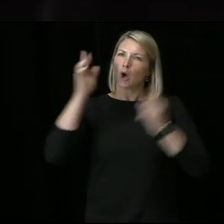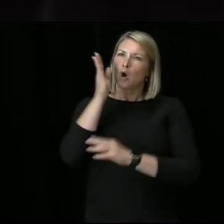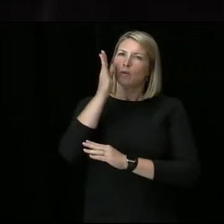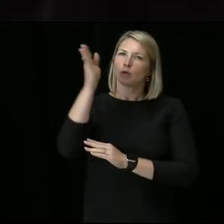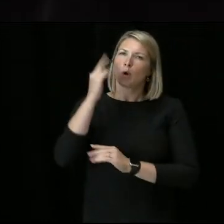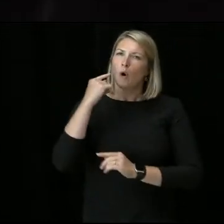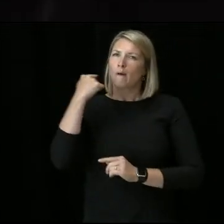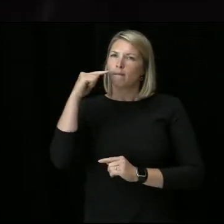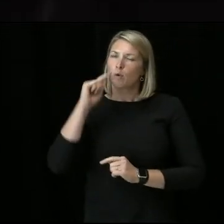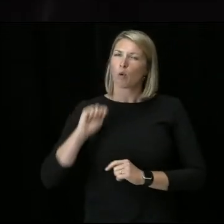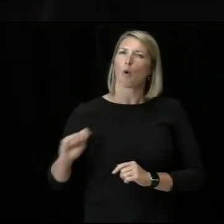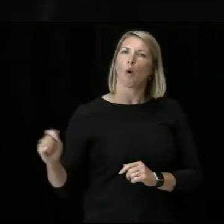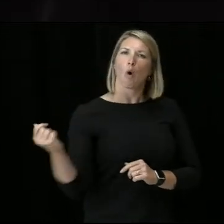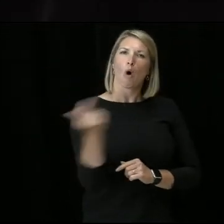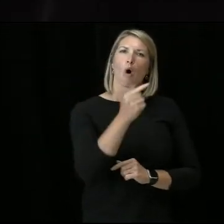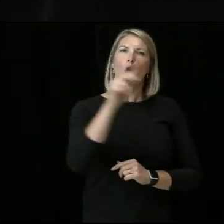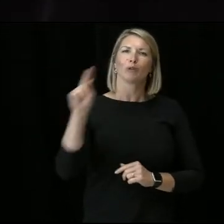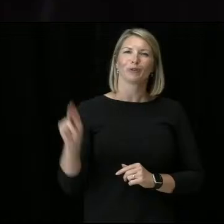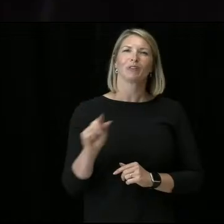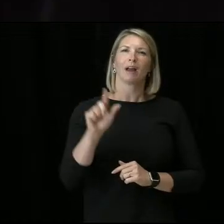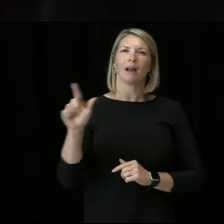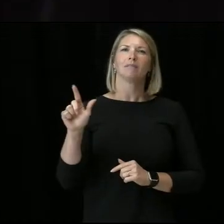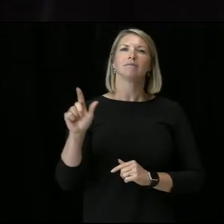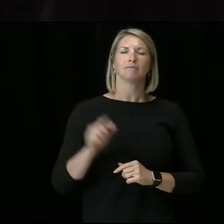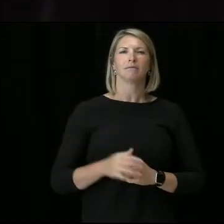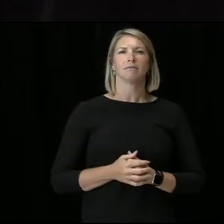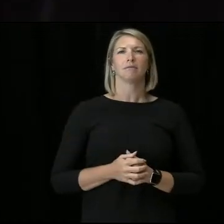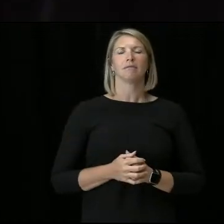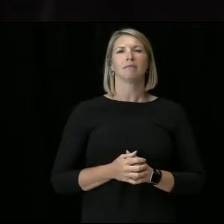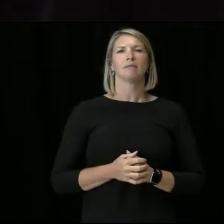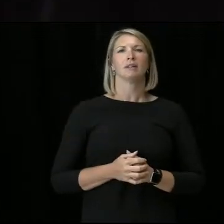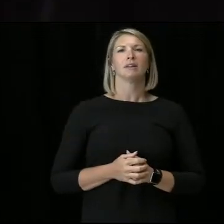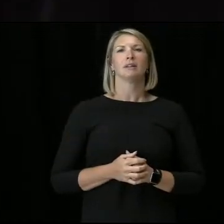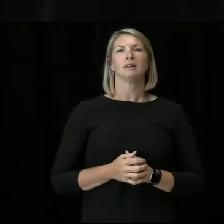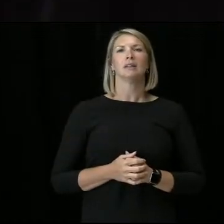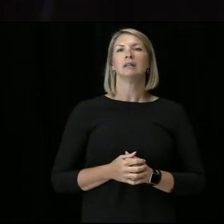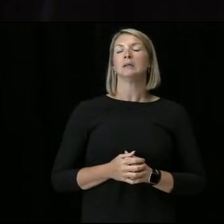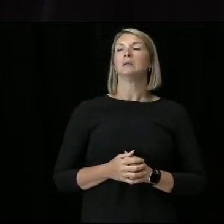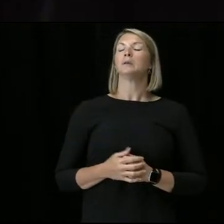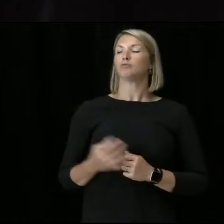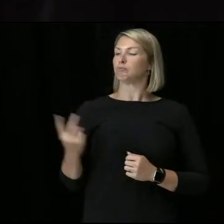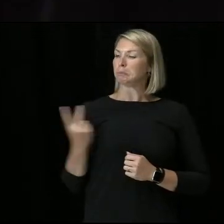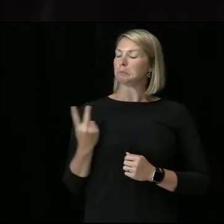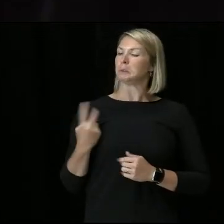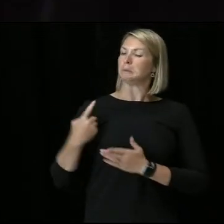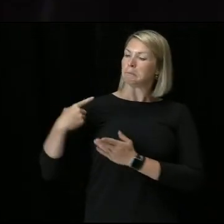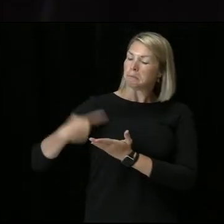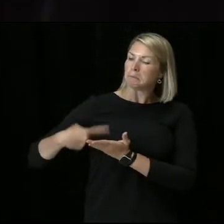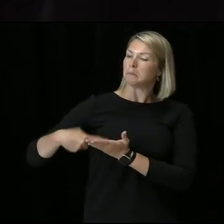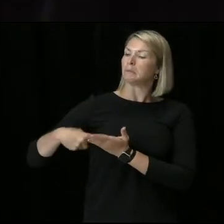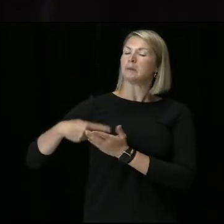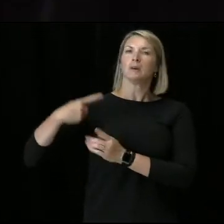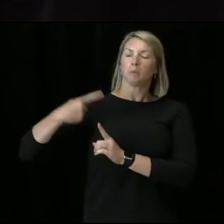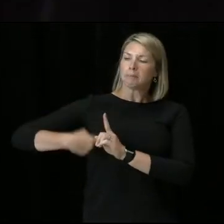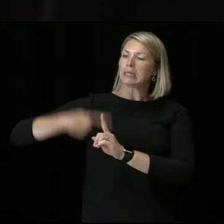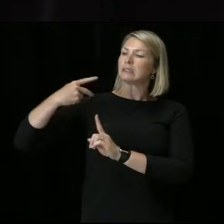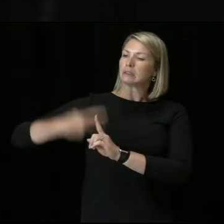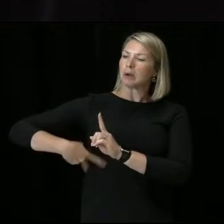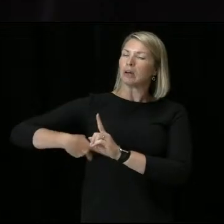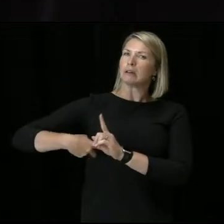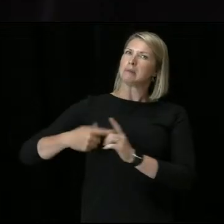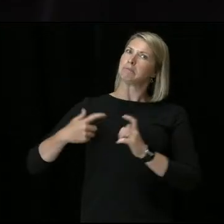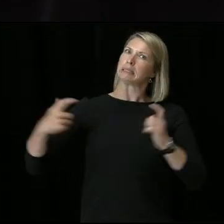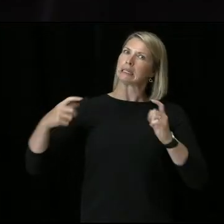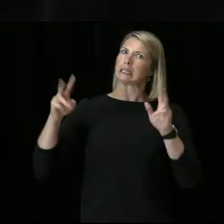Labradorians. We've worked for a number of months on some really big issues together, including the issue of